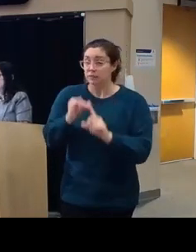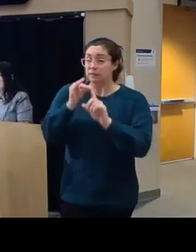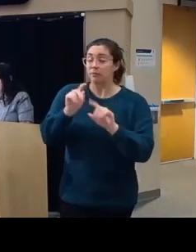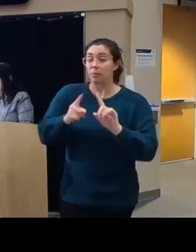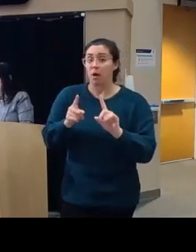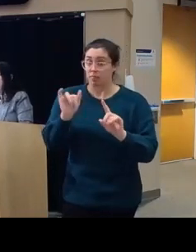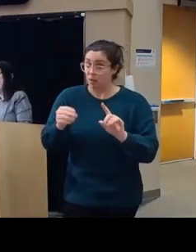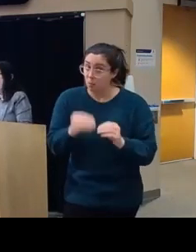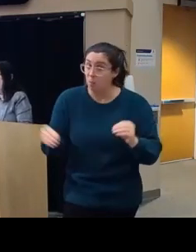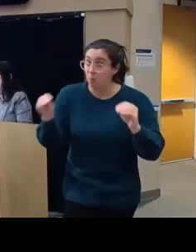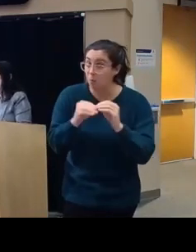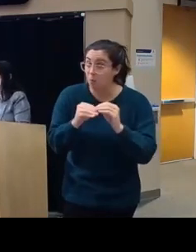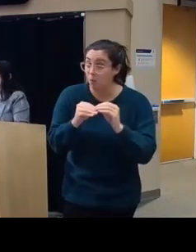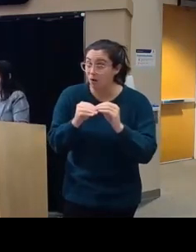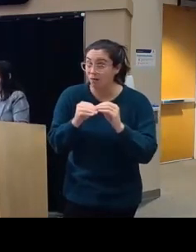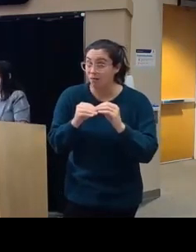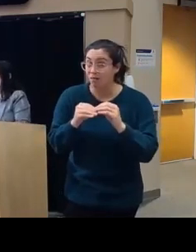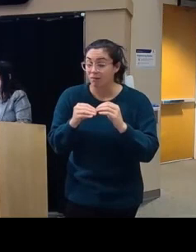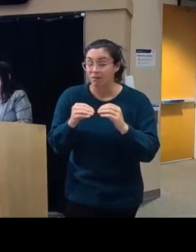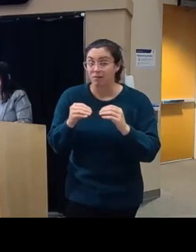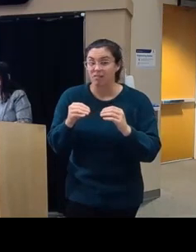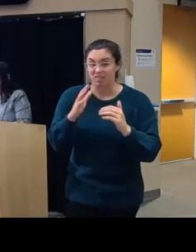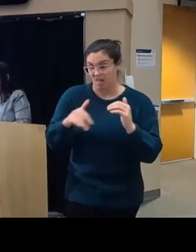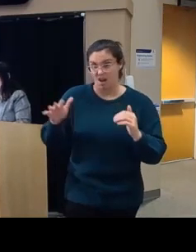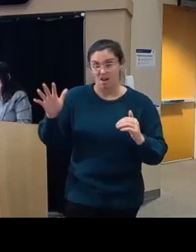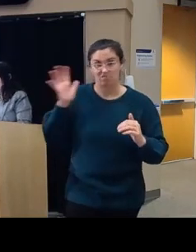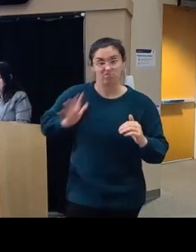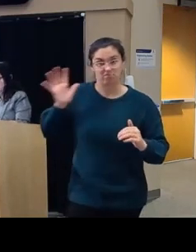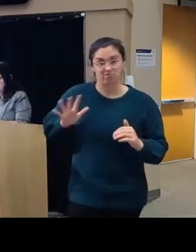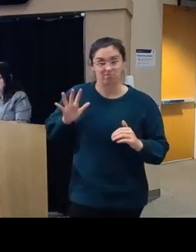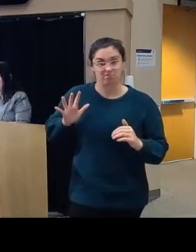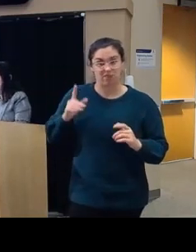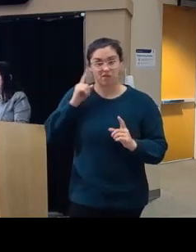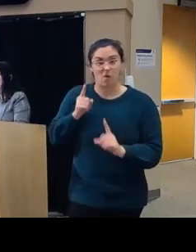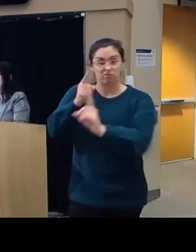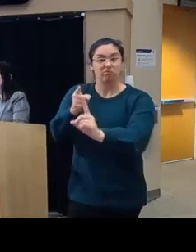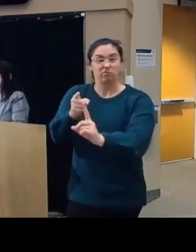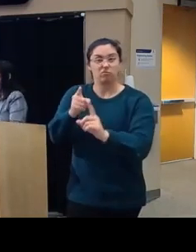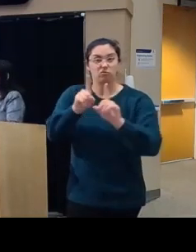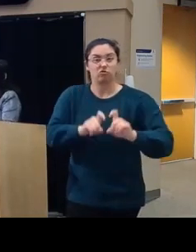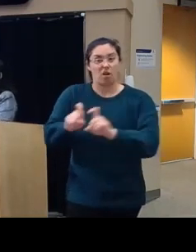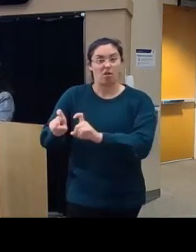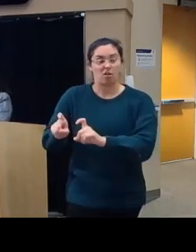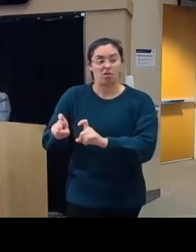that's actually more than we had in the original ACHIEVE trial. Again, this is